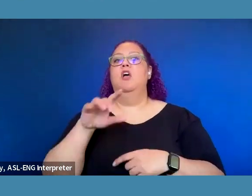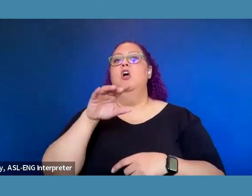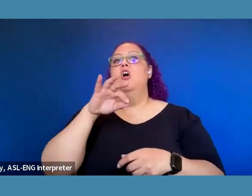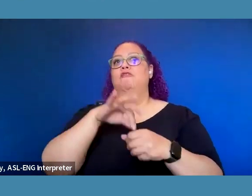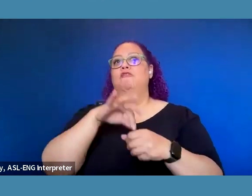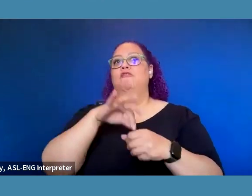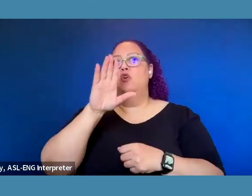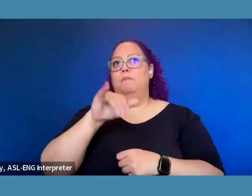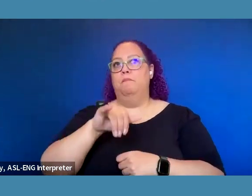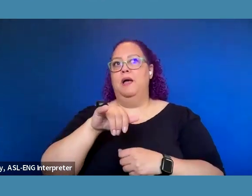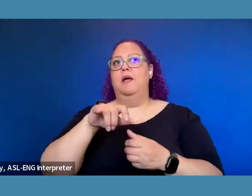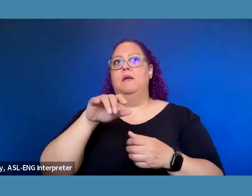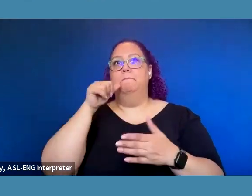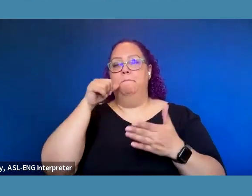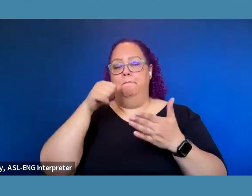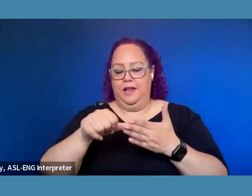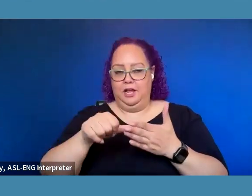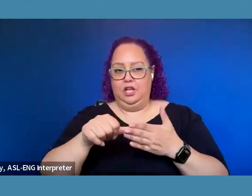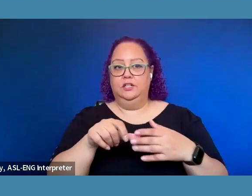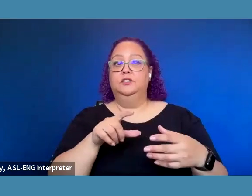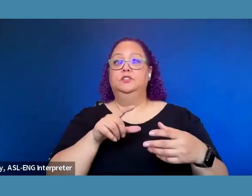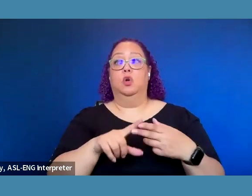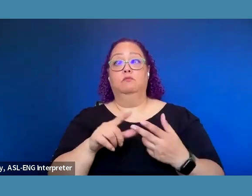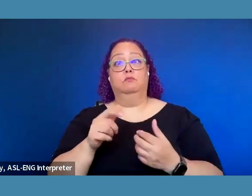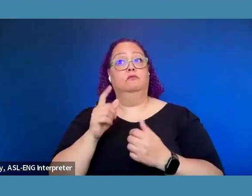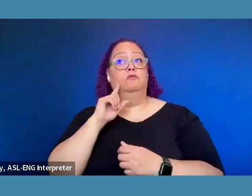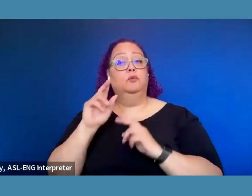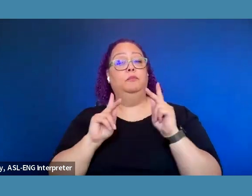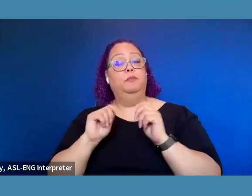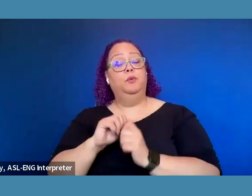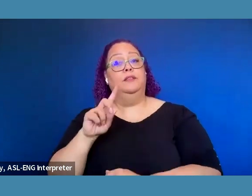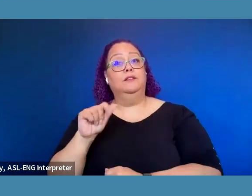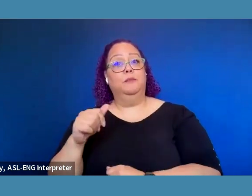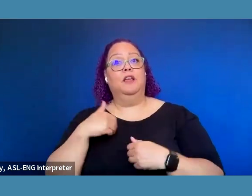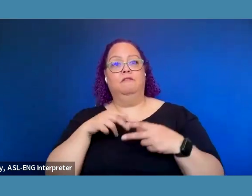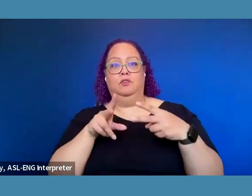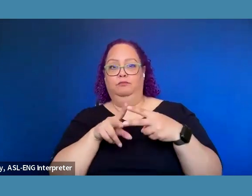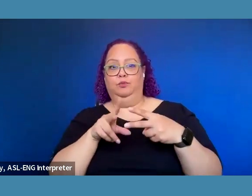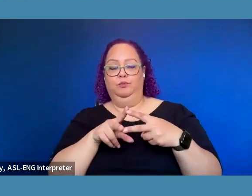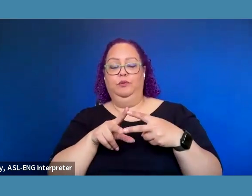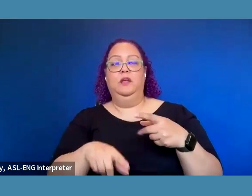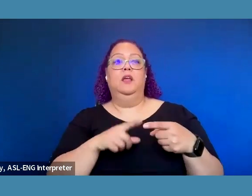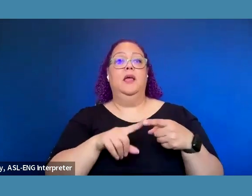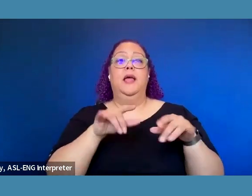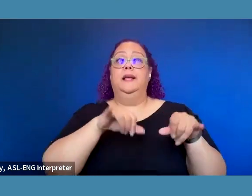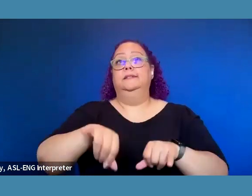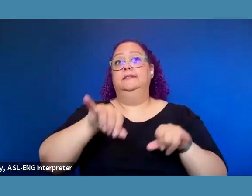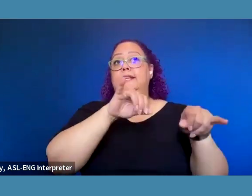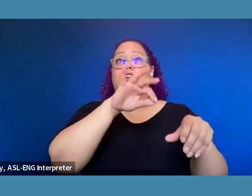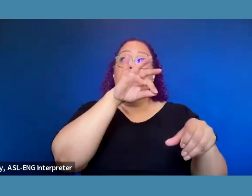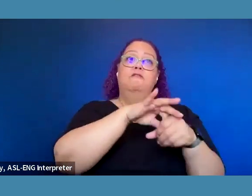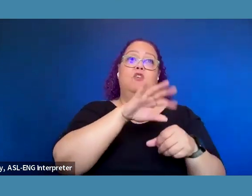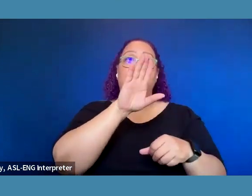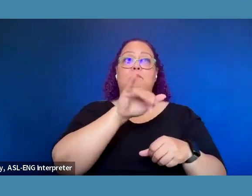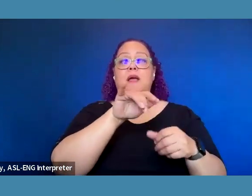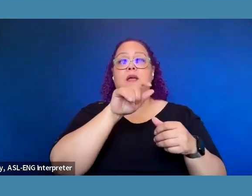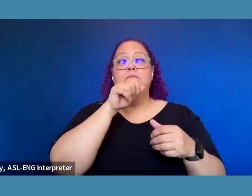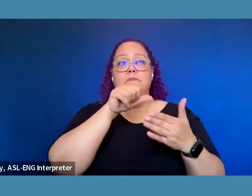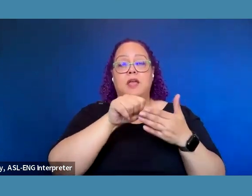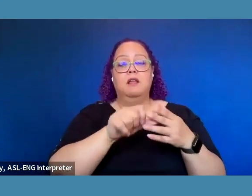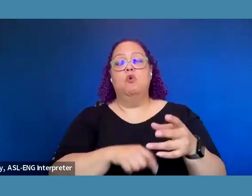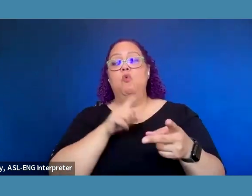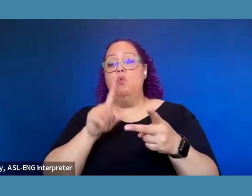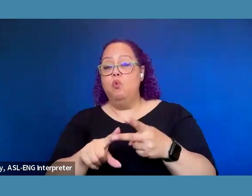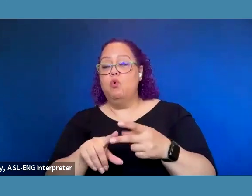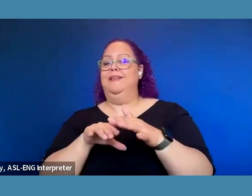those with disabilities. There's standard vote by mail, and then there's something called accessible vote by mail. And they're a